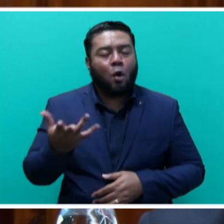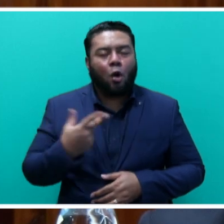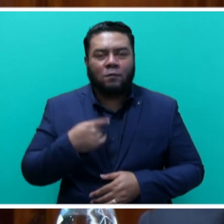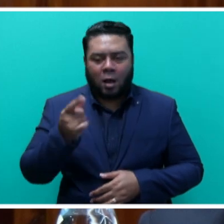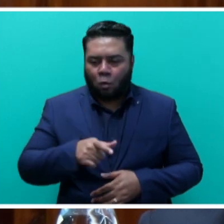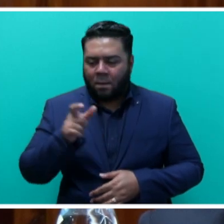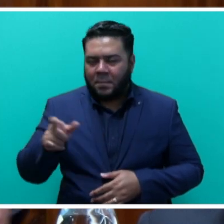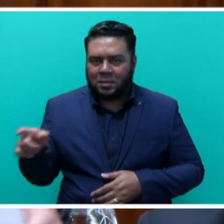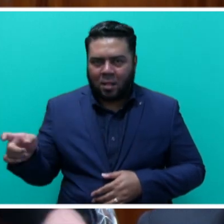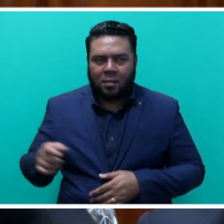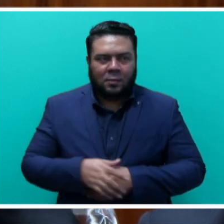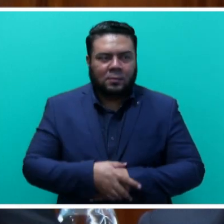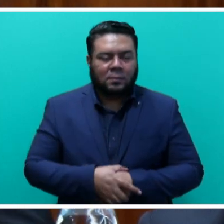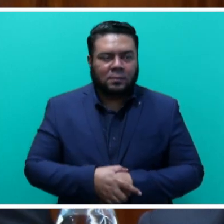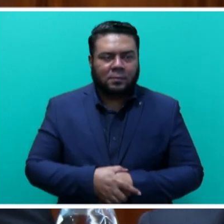personnel.